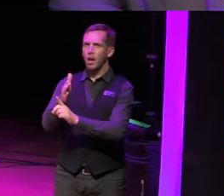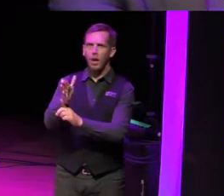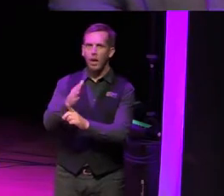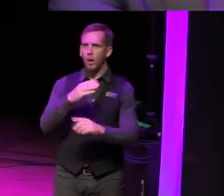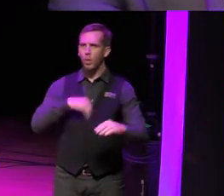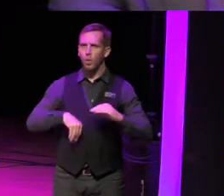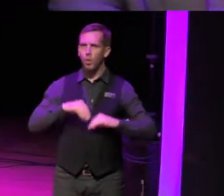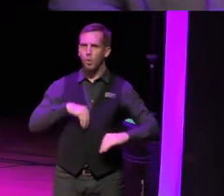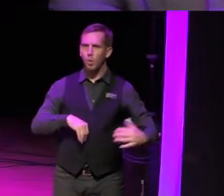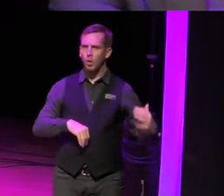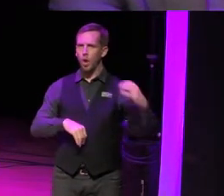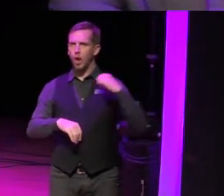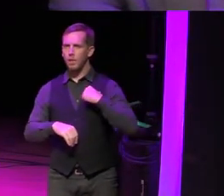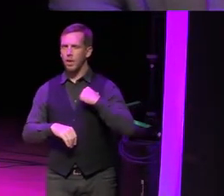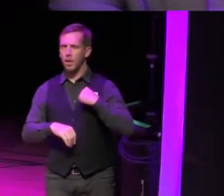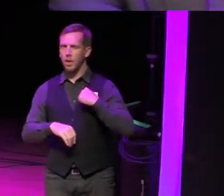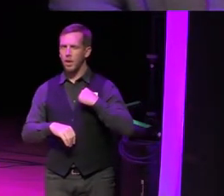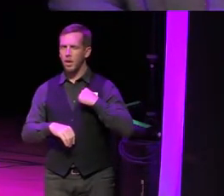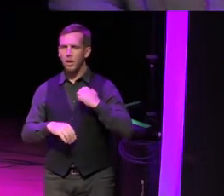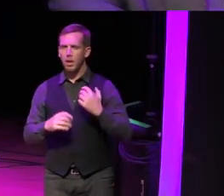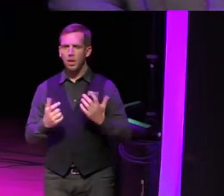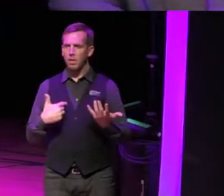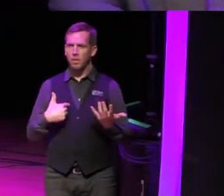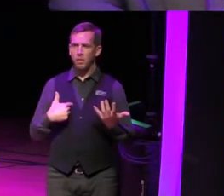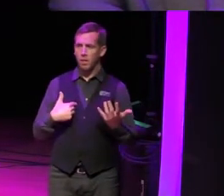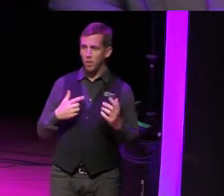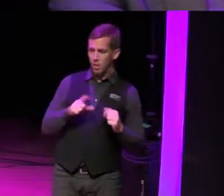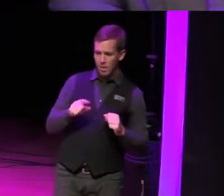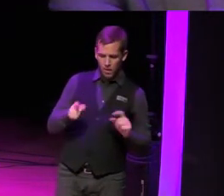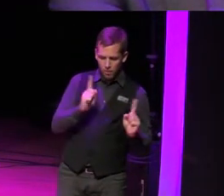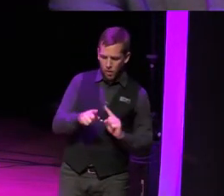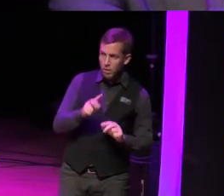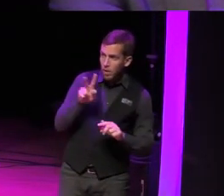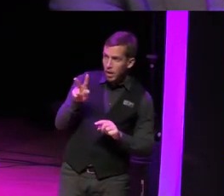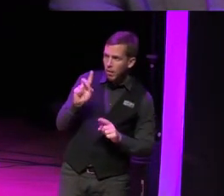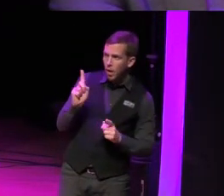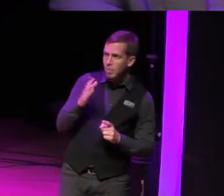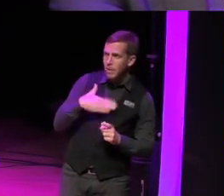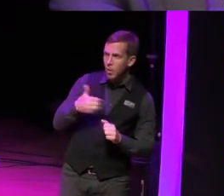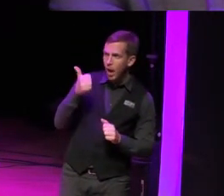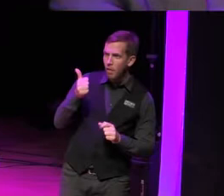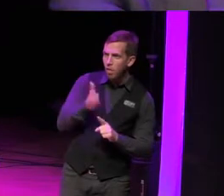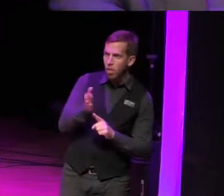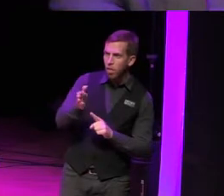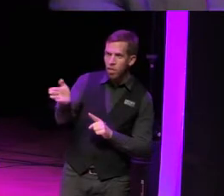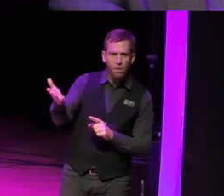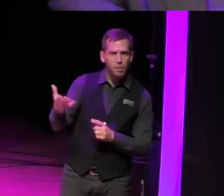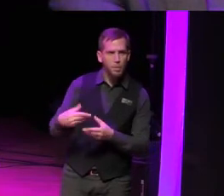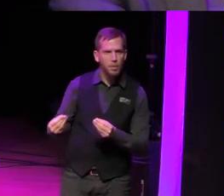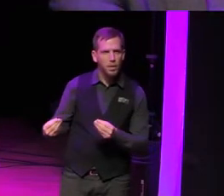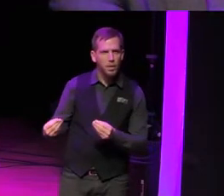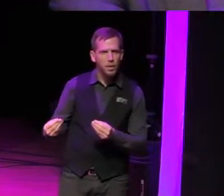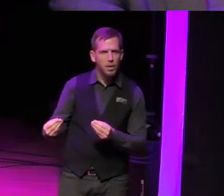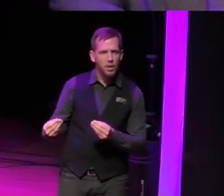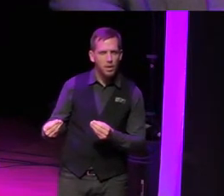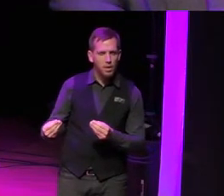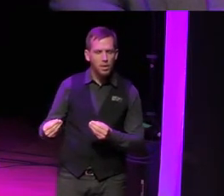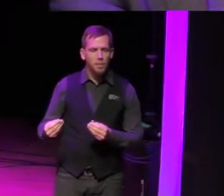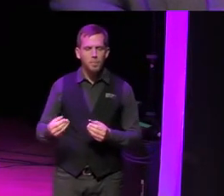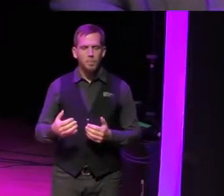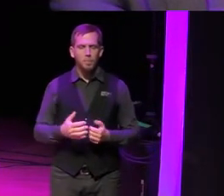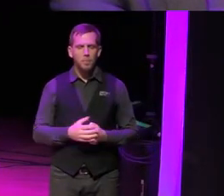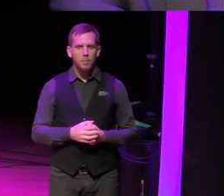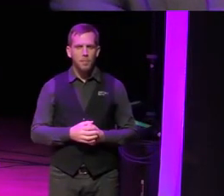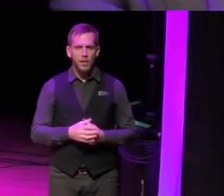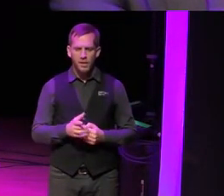order because there's no sense of where's the boss going. Sometimes also there's no sense of what's the impact of what